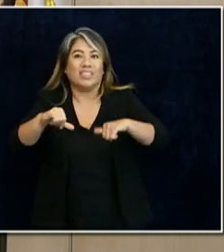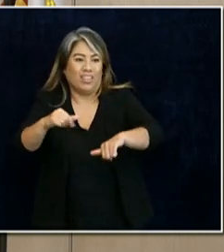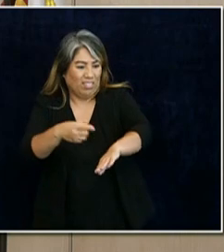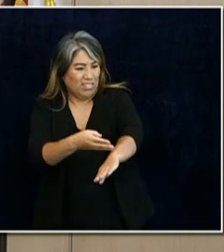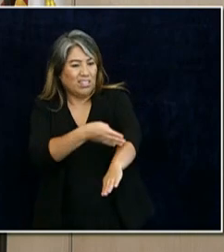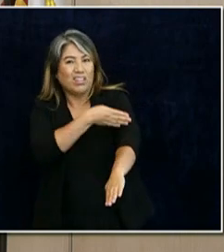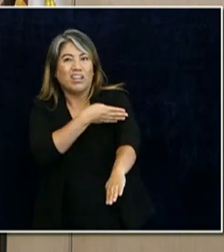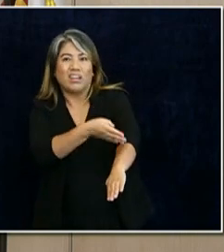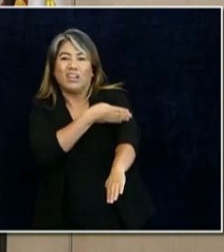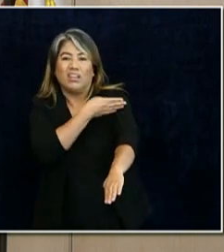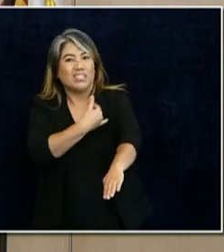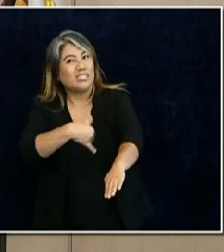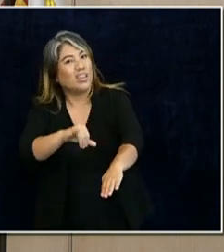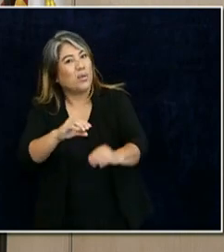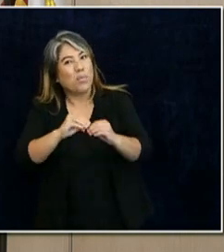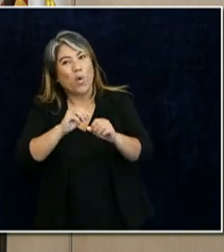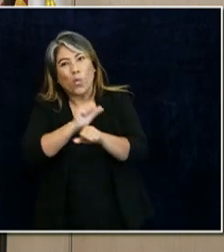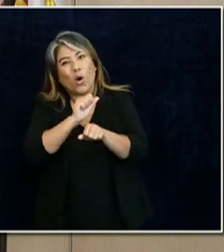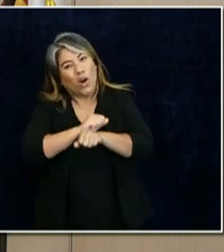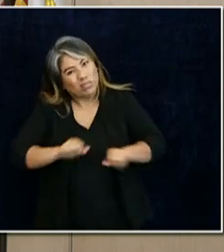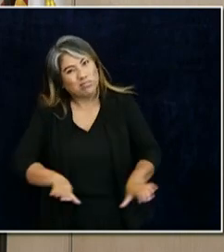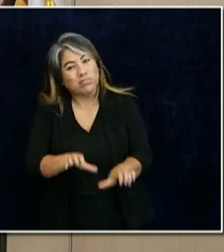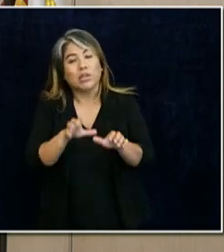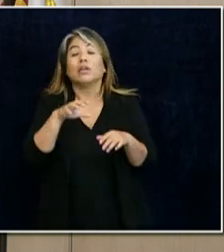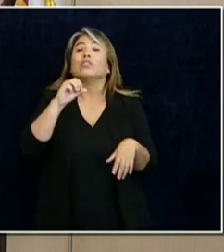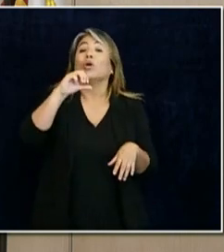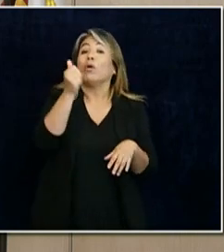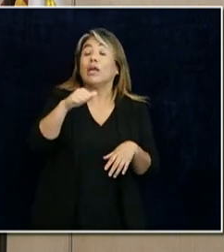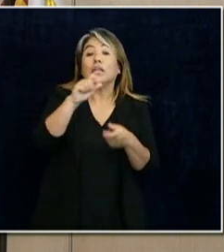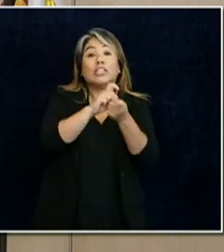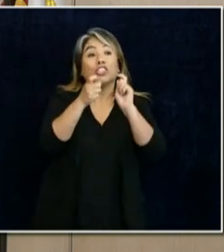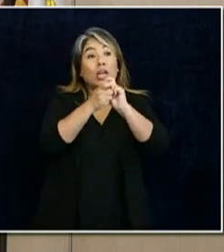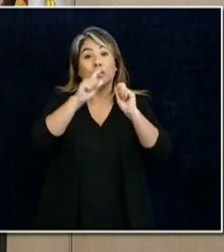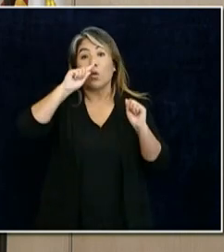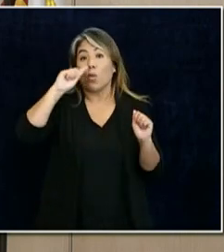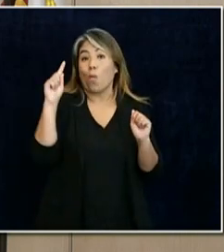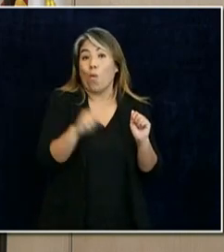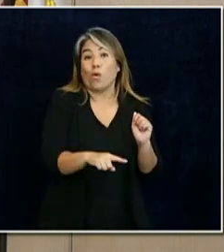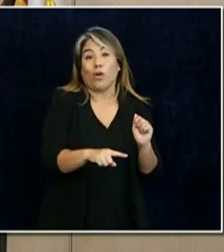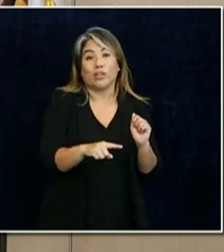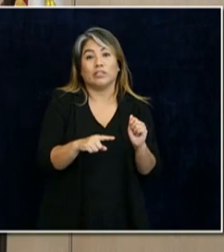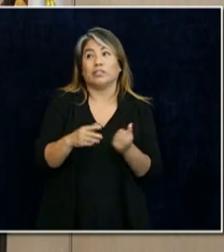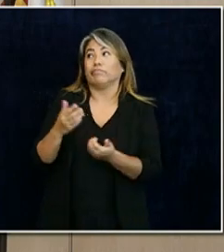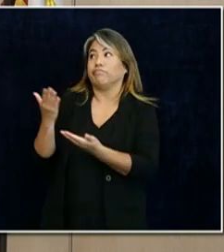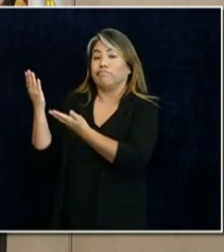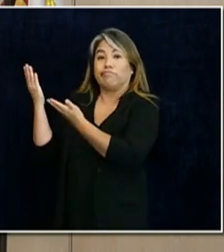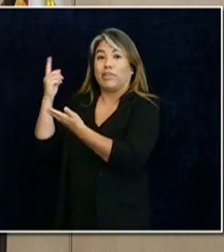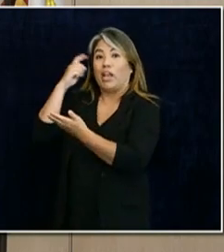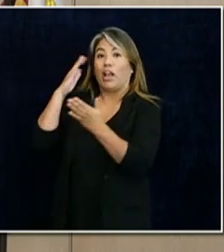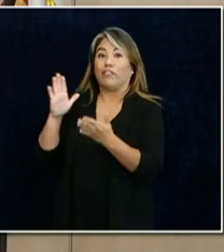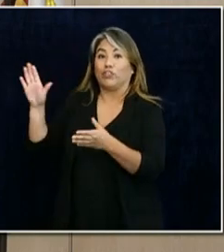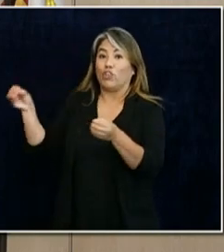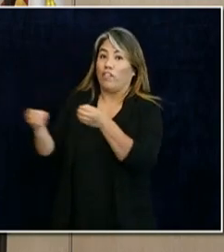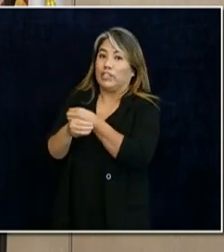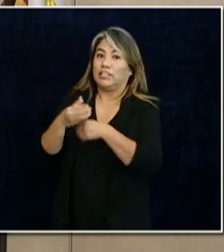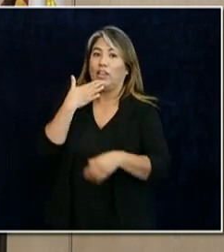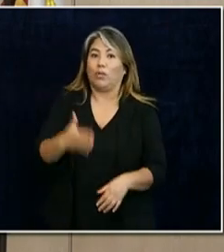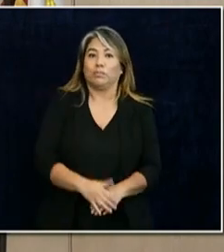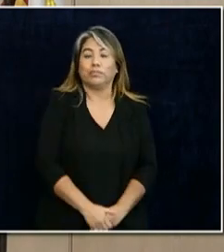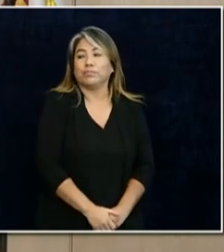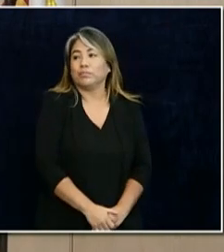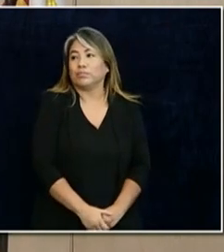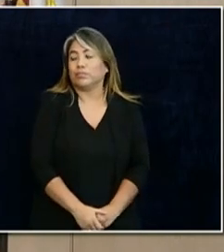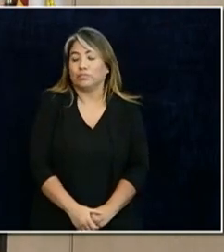to go. So again, any change in the orders will have to come from the governor's office. Thank you.